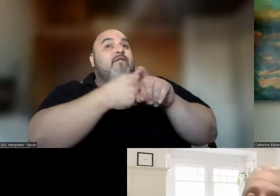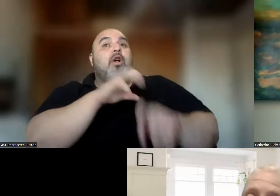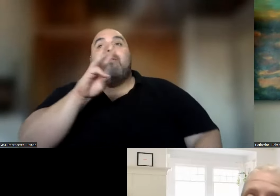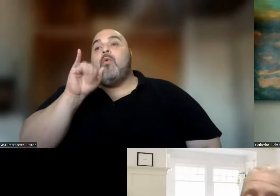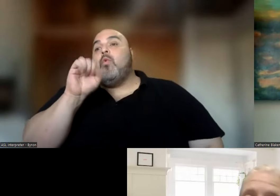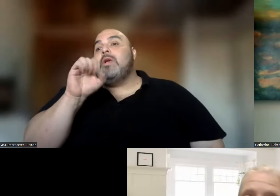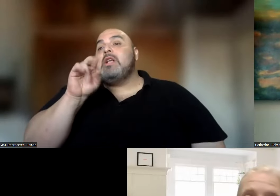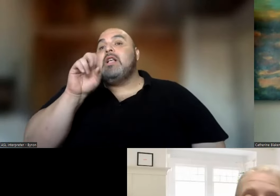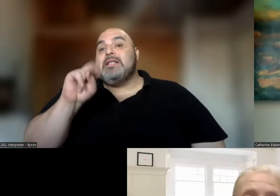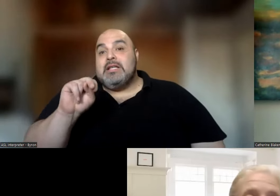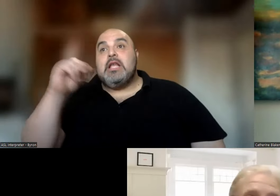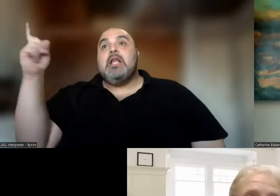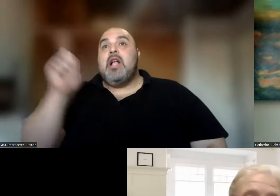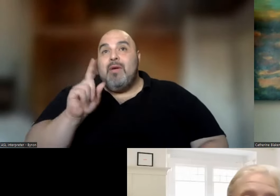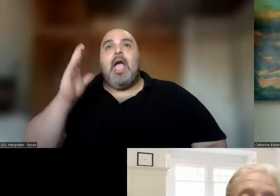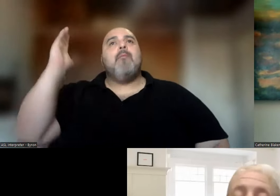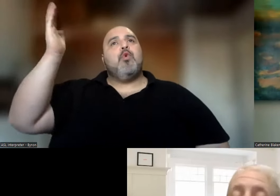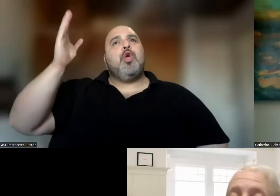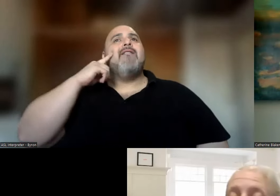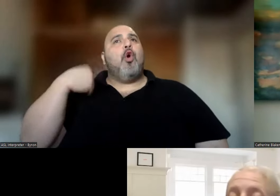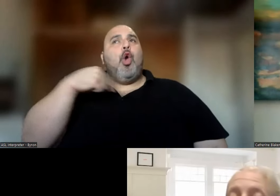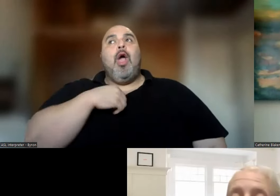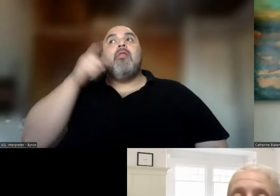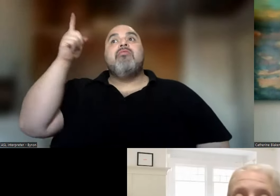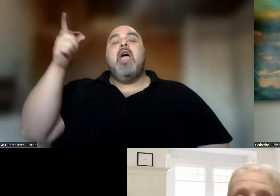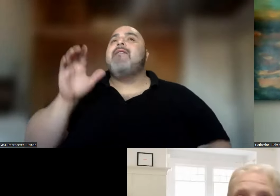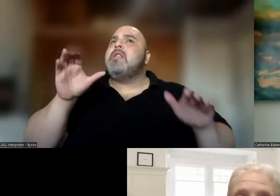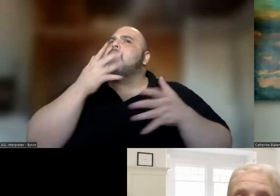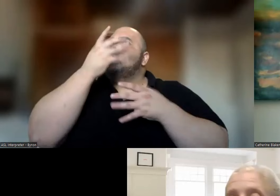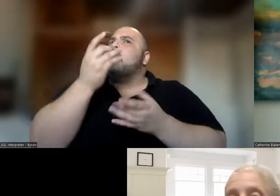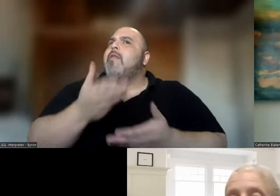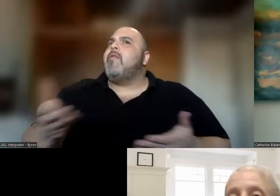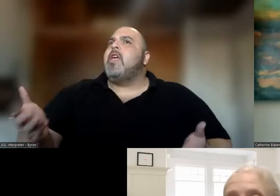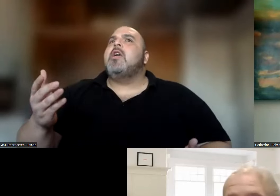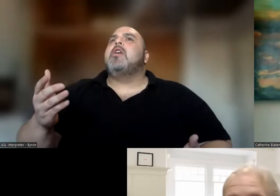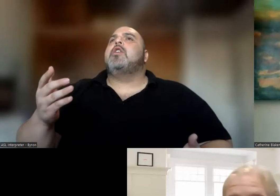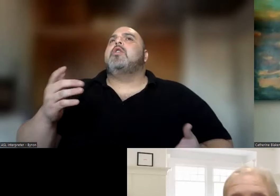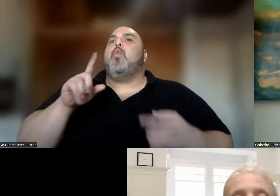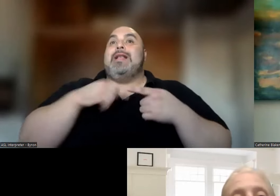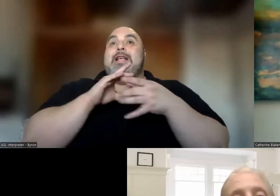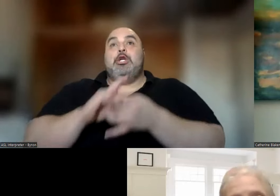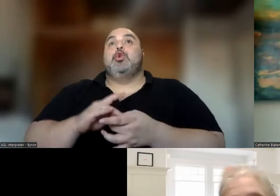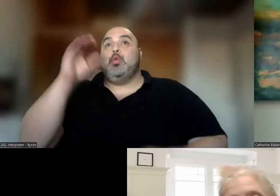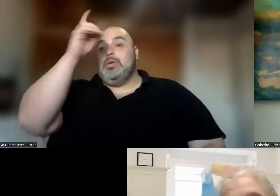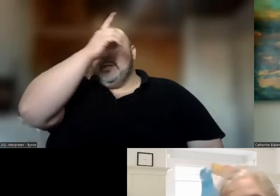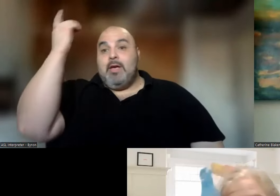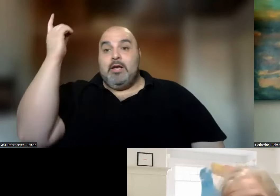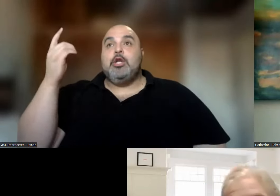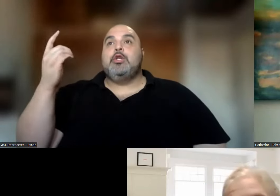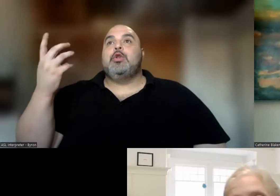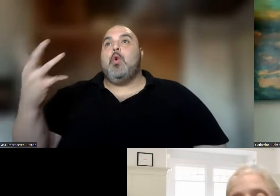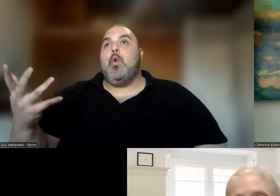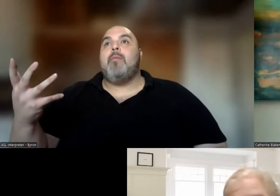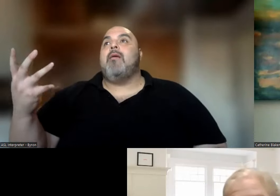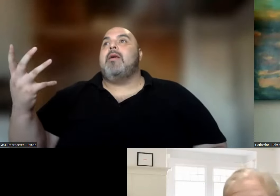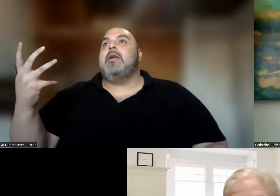little presentation for us because they've done some really interesting things with their ADRCs when it comes to dementia. So embedding dementia